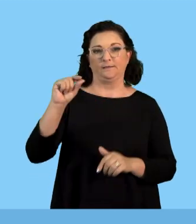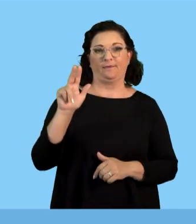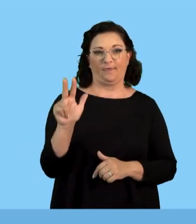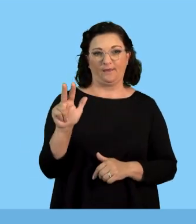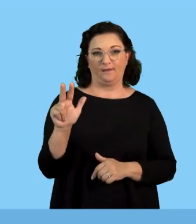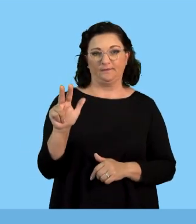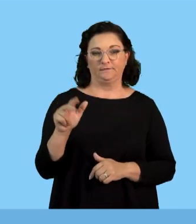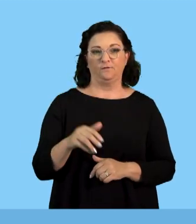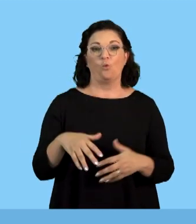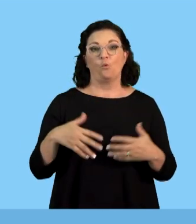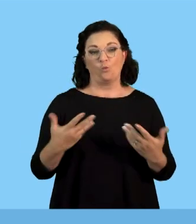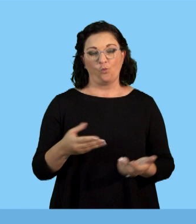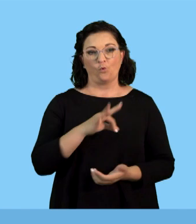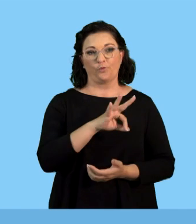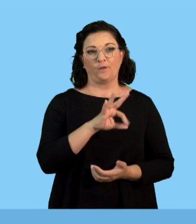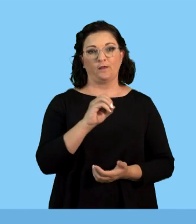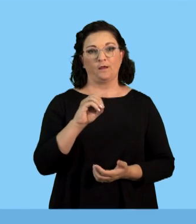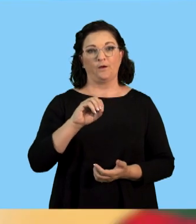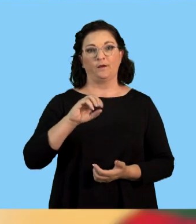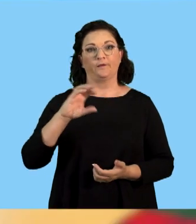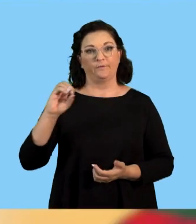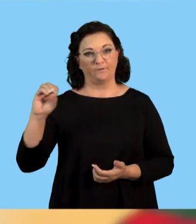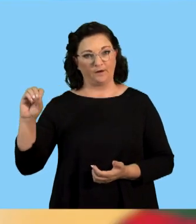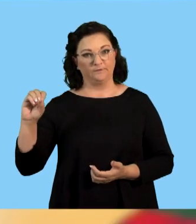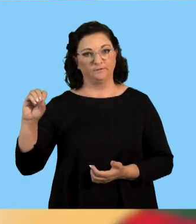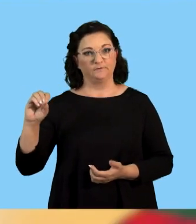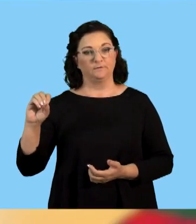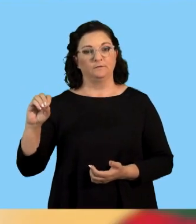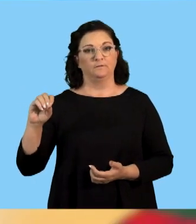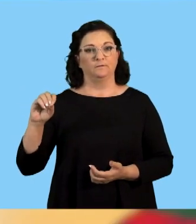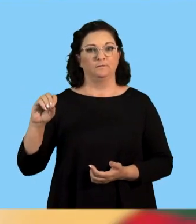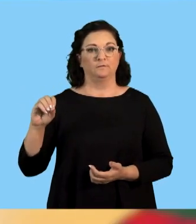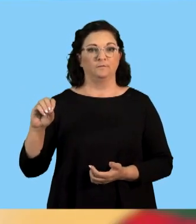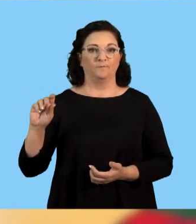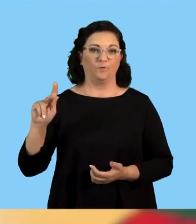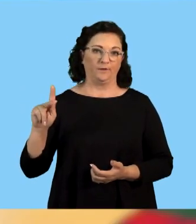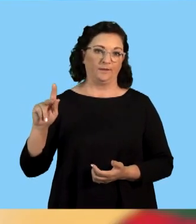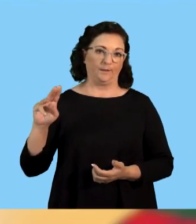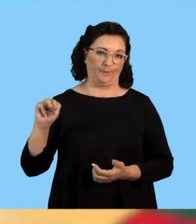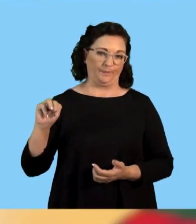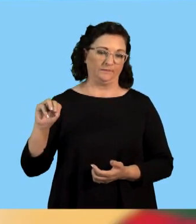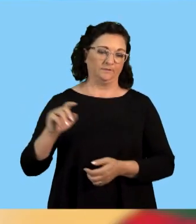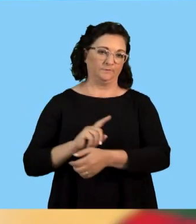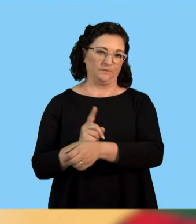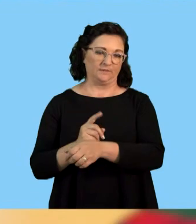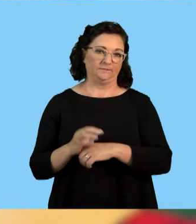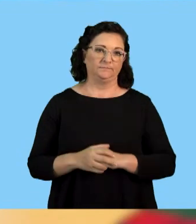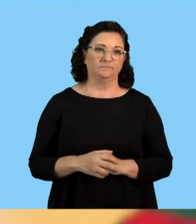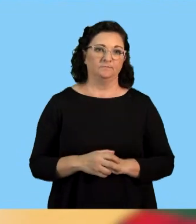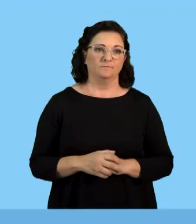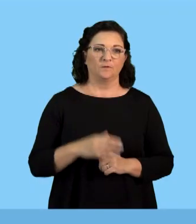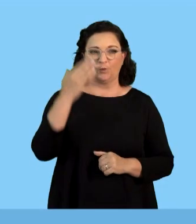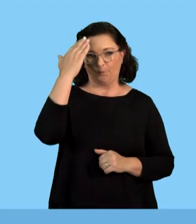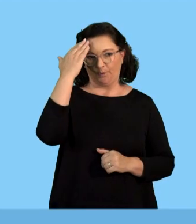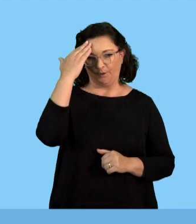8, or 300,000 kilometers per second, or 3 times 10 to the exponent of 8 meters per second. And